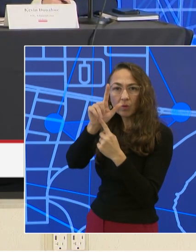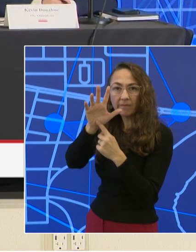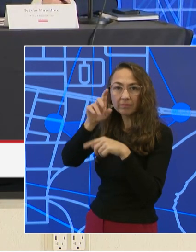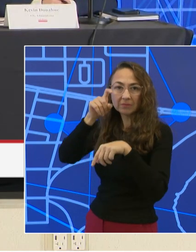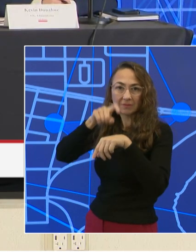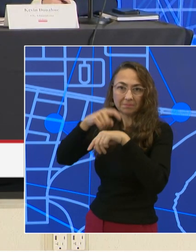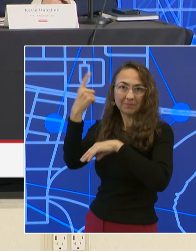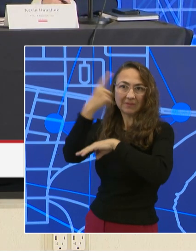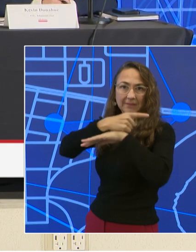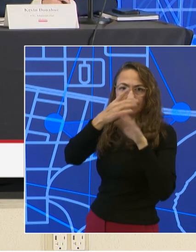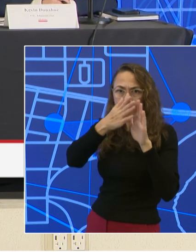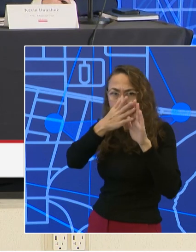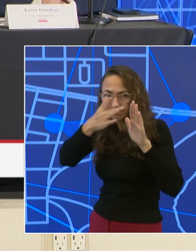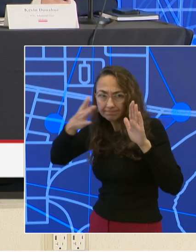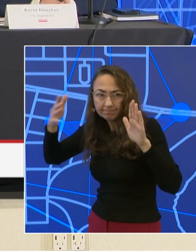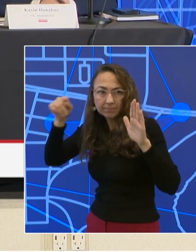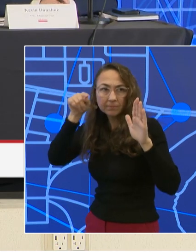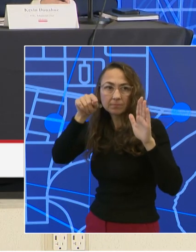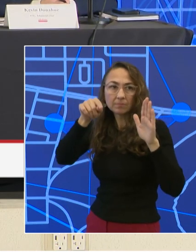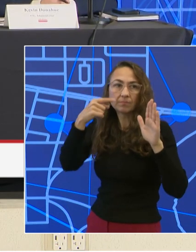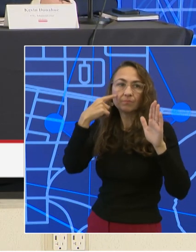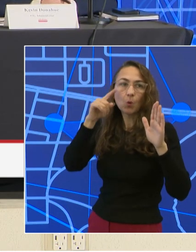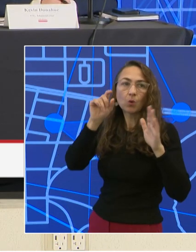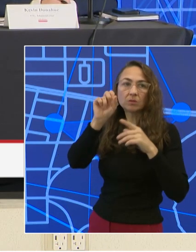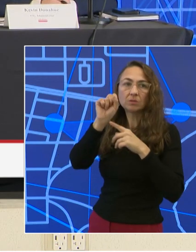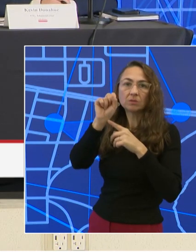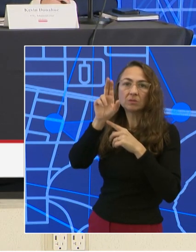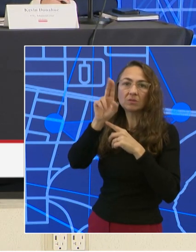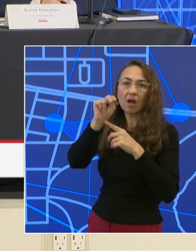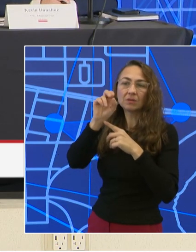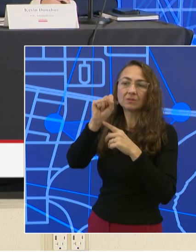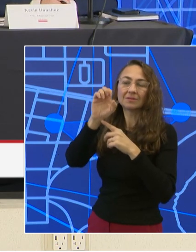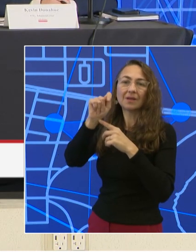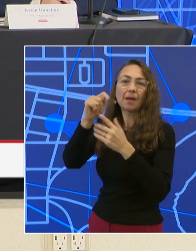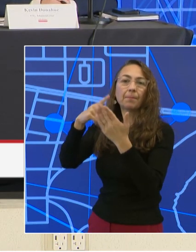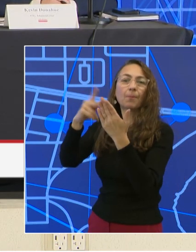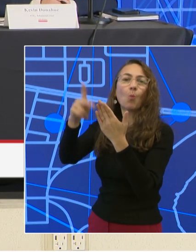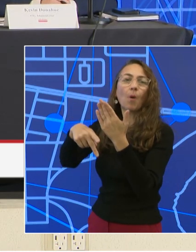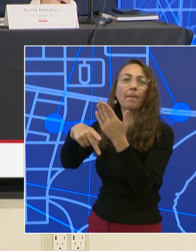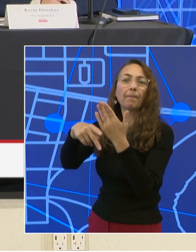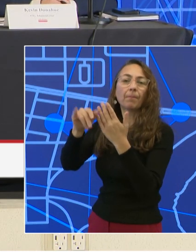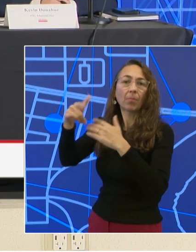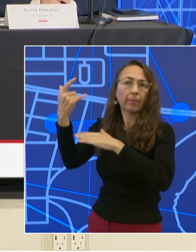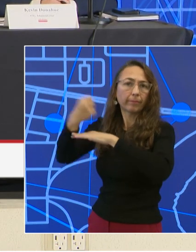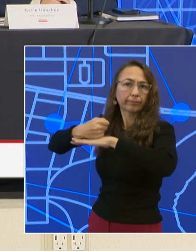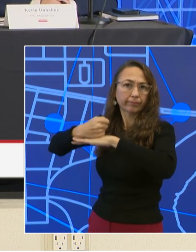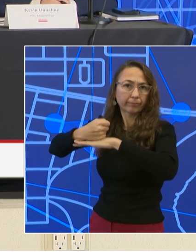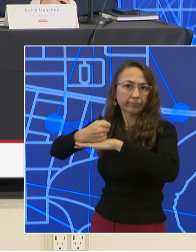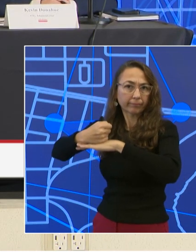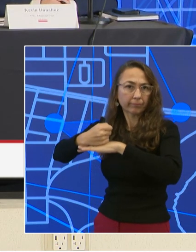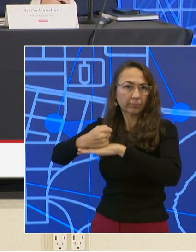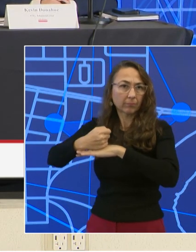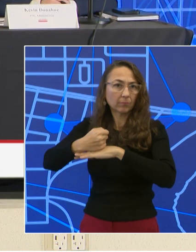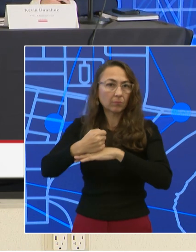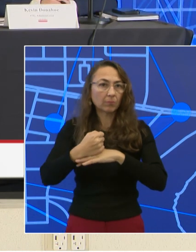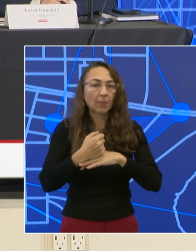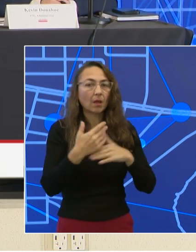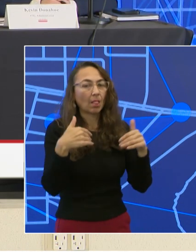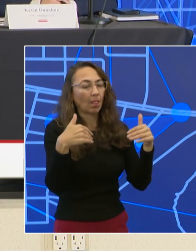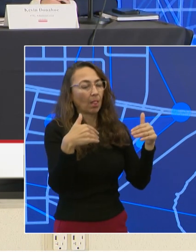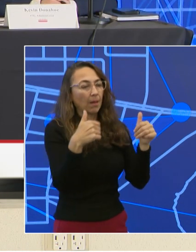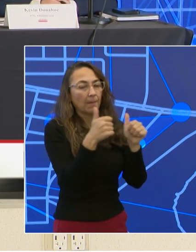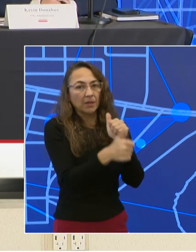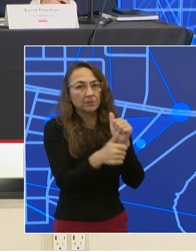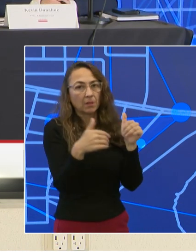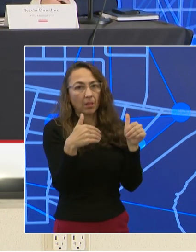Are you worried that could upend the progress you guys have made? It hasn't passed. It hasn't passed yet, and we are working with counsel.